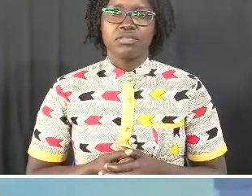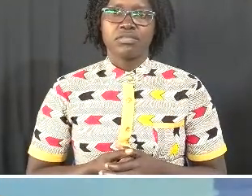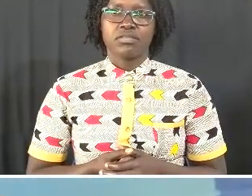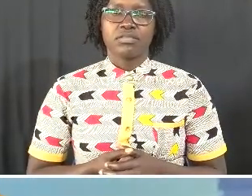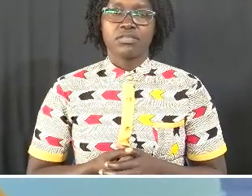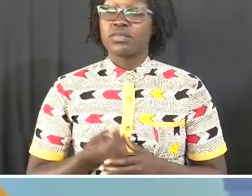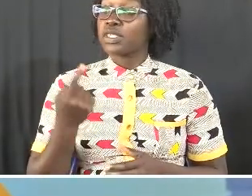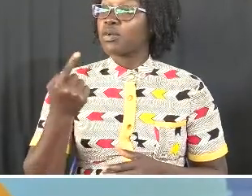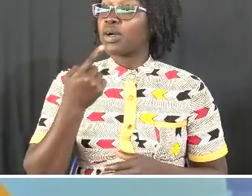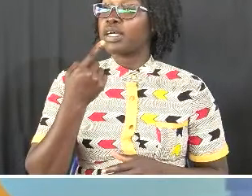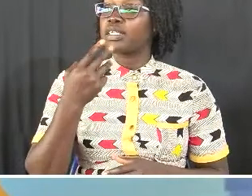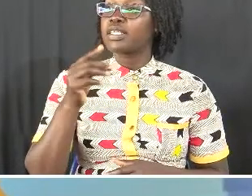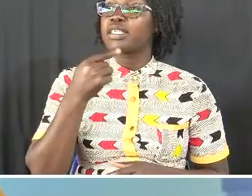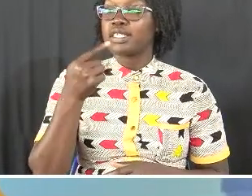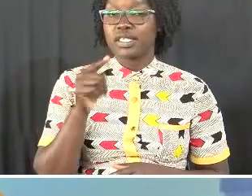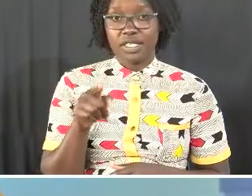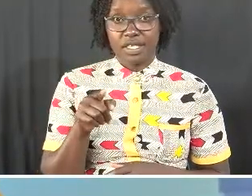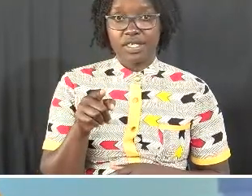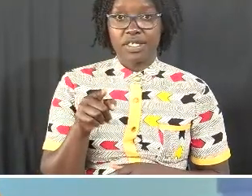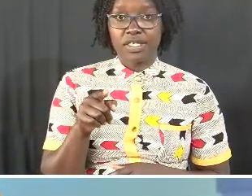And one of them said,